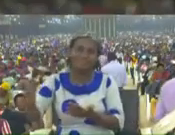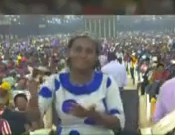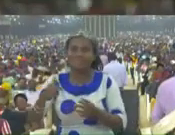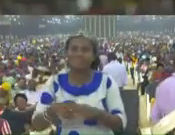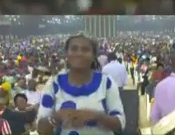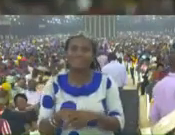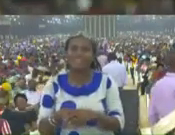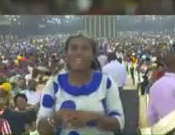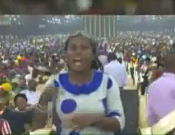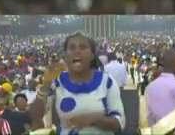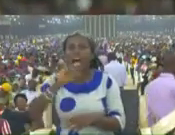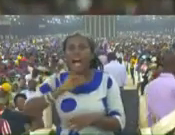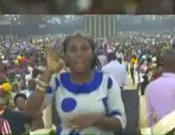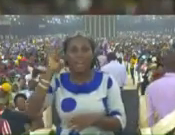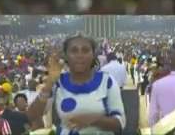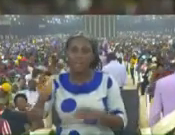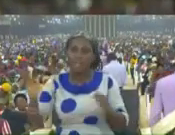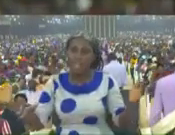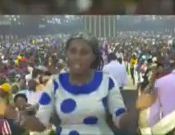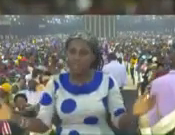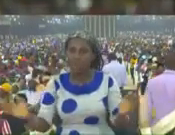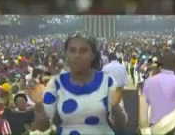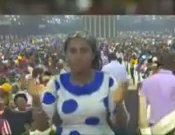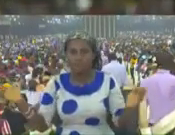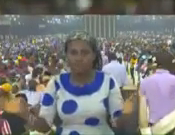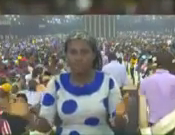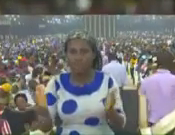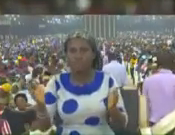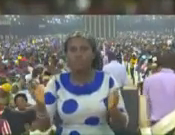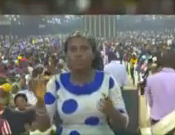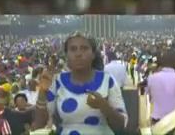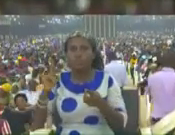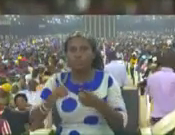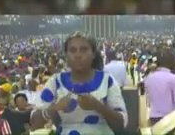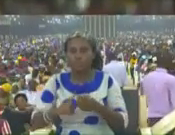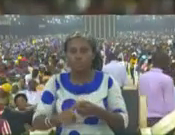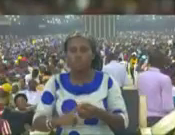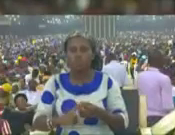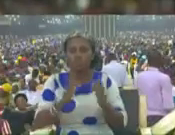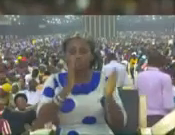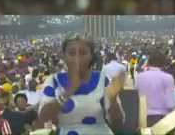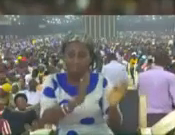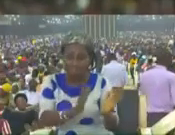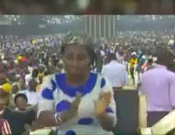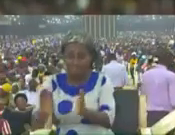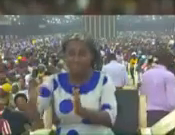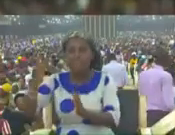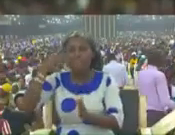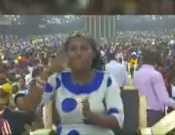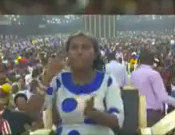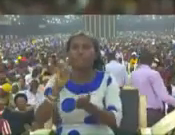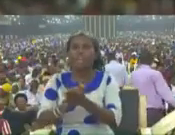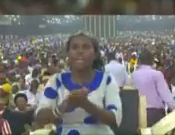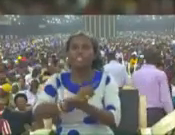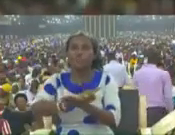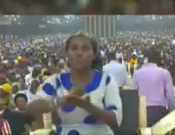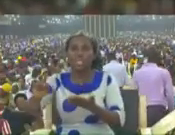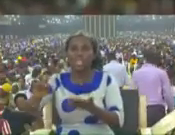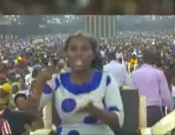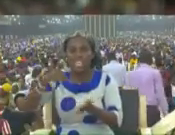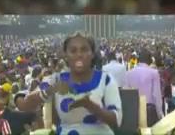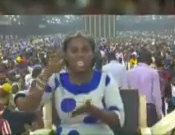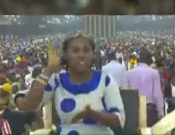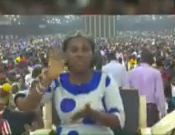So I will encourage you, set that week aside. It's going to be